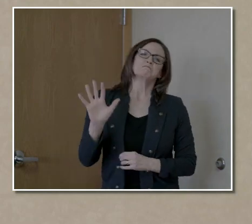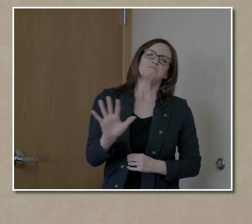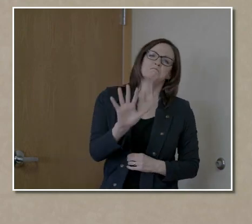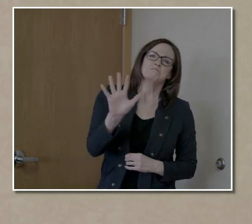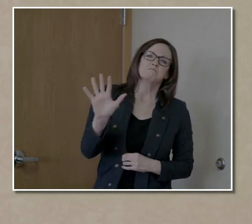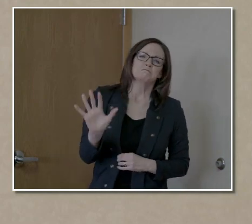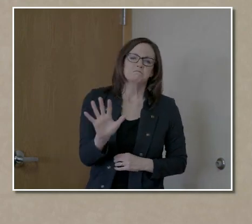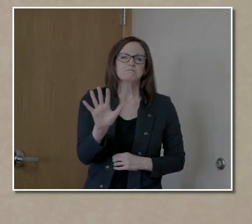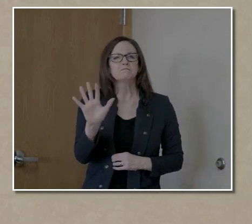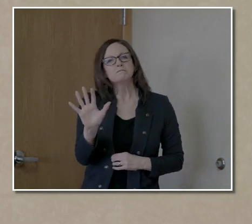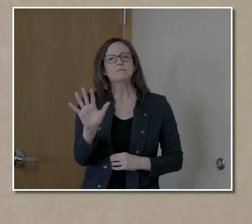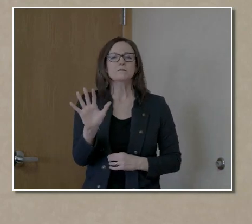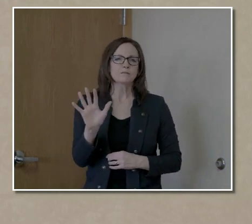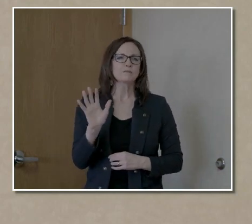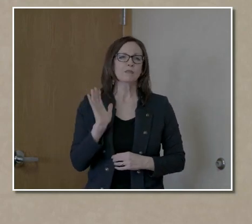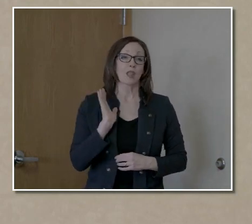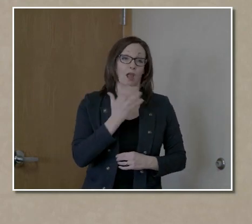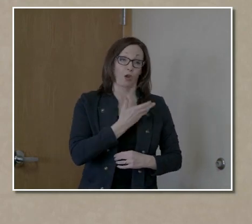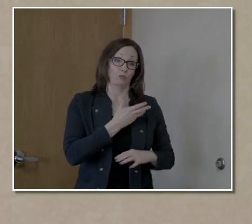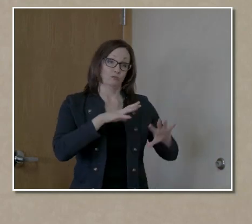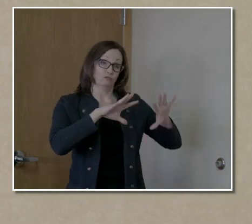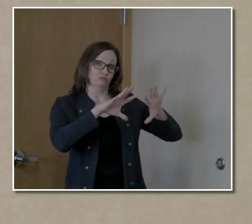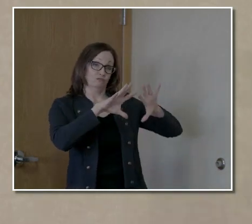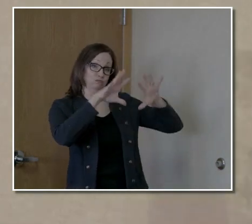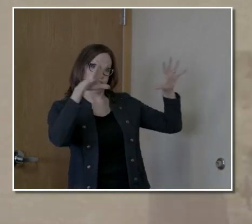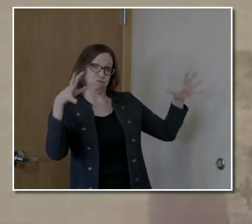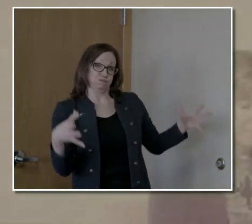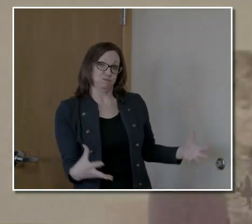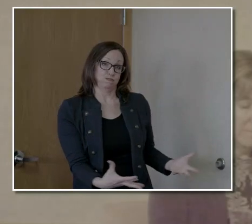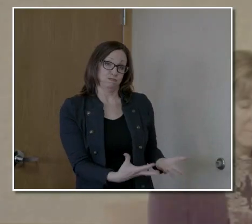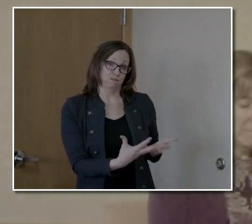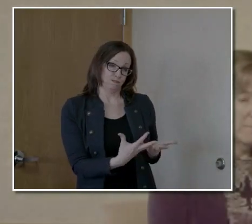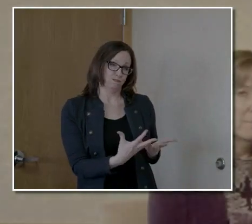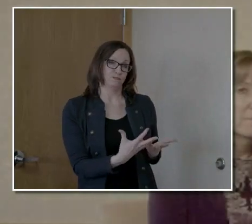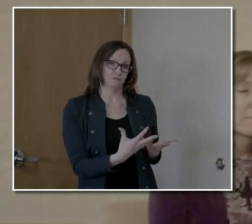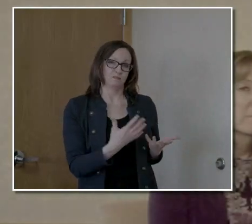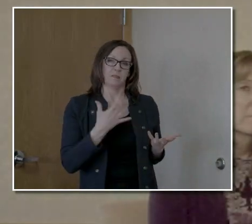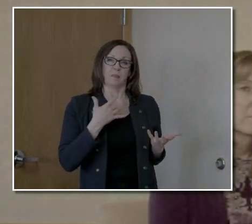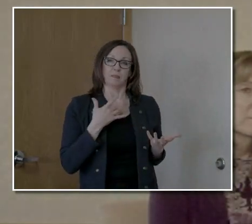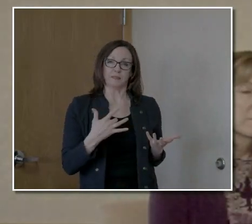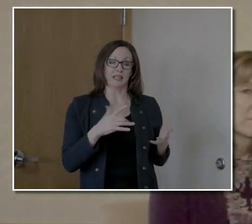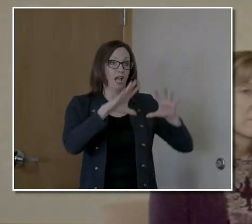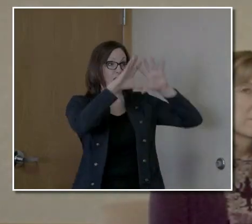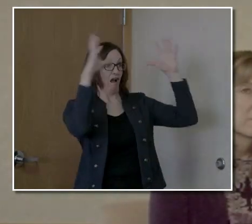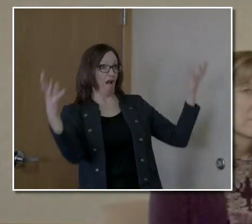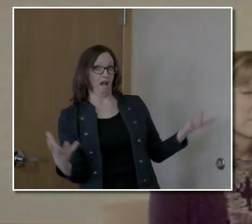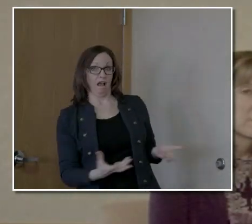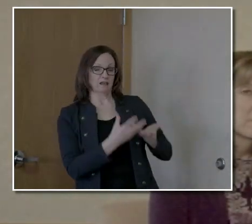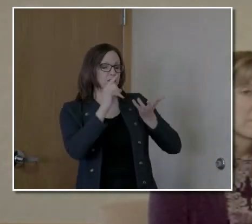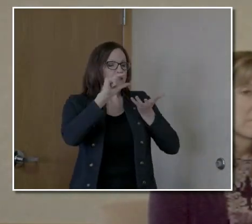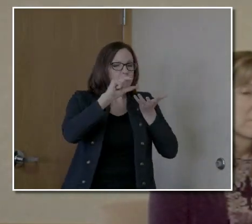Thank you, Abigail. We'll next go to Emily Fannin with WKOW TV.